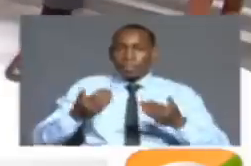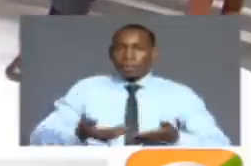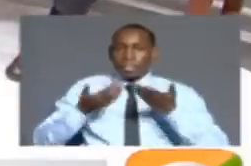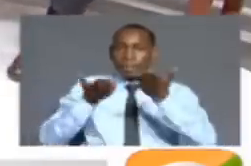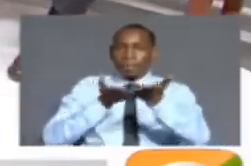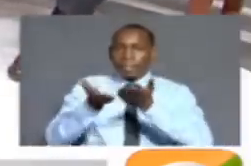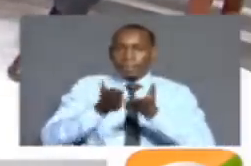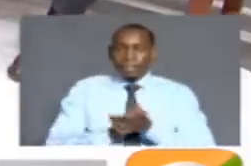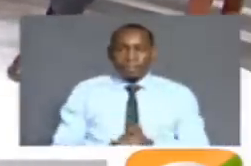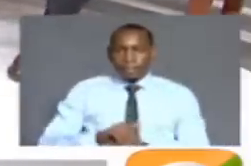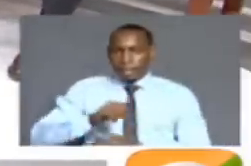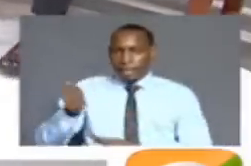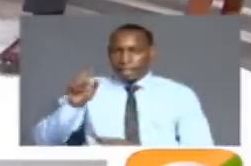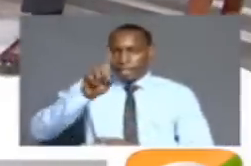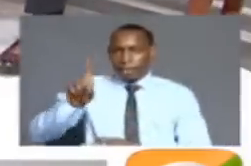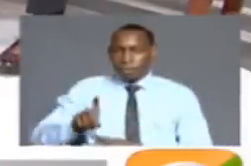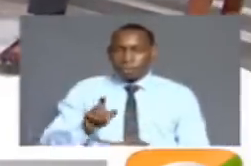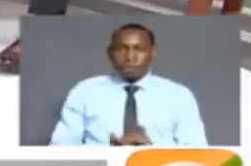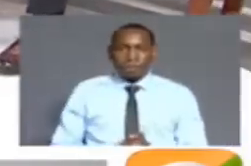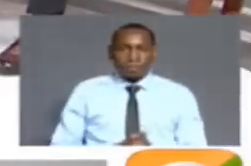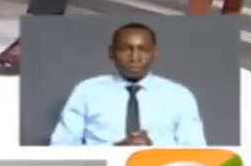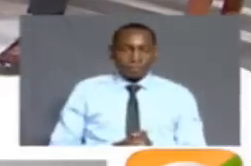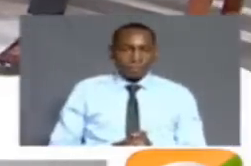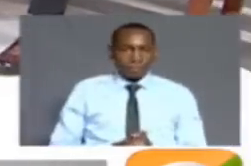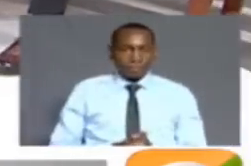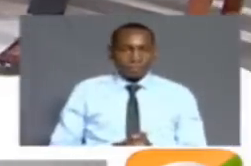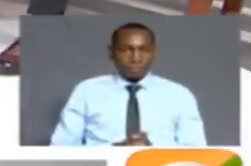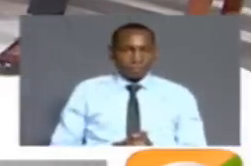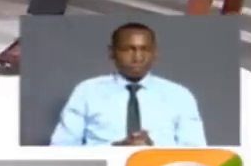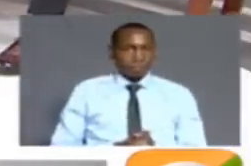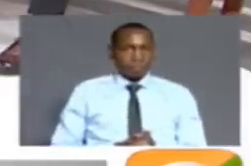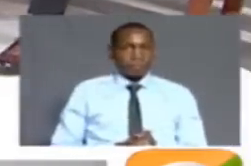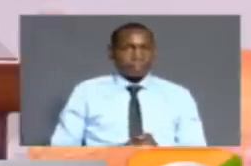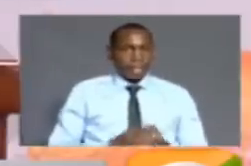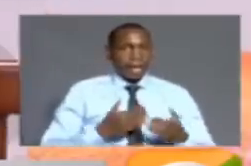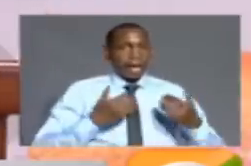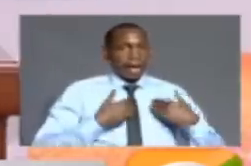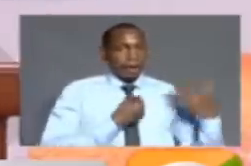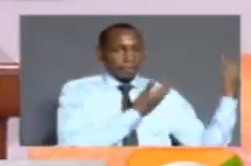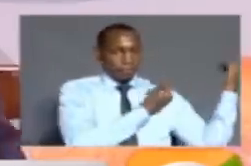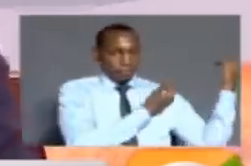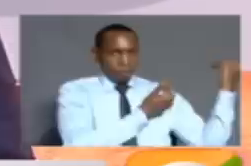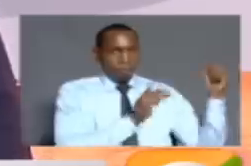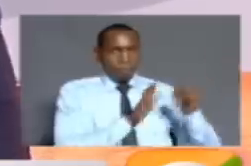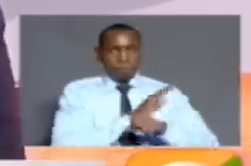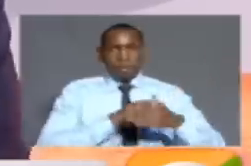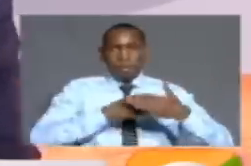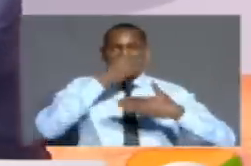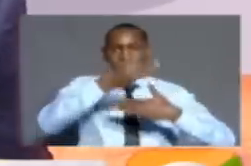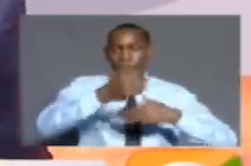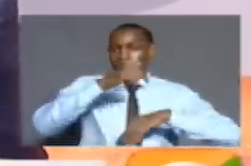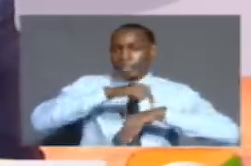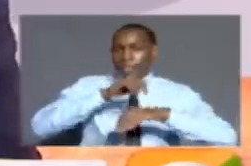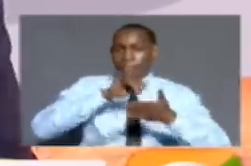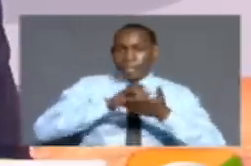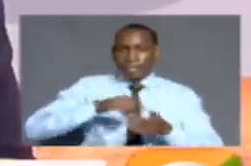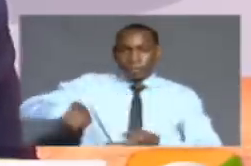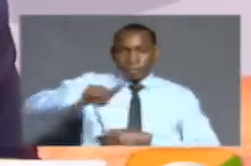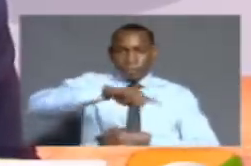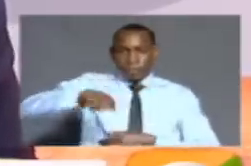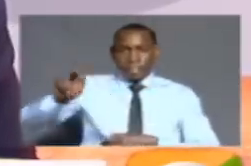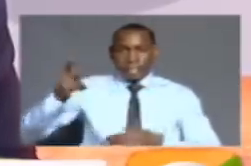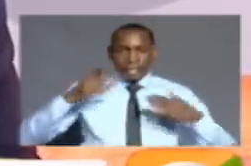I have another question for you, but let the senator here finish, and then I'll come back to you. I'm very hopeful about the future. I think the moment that we as